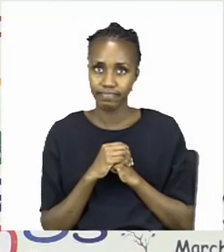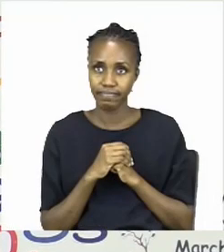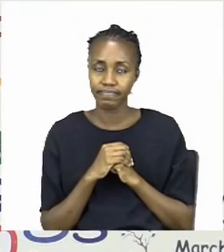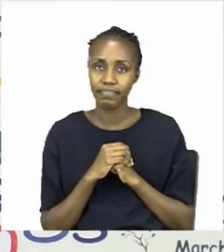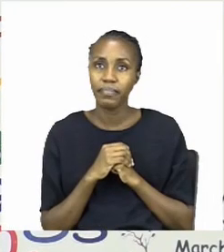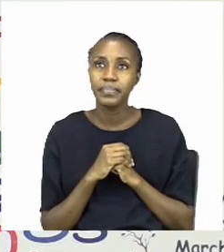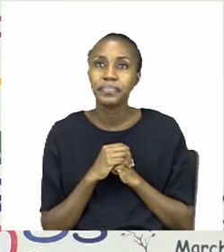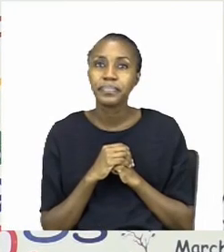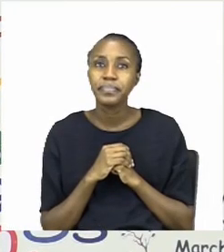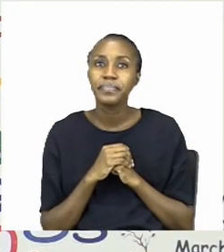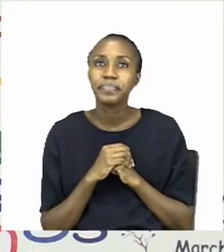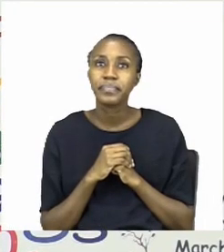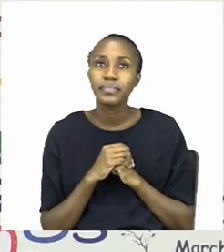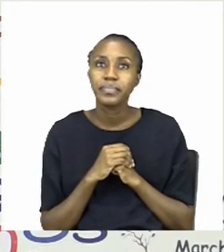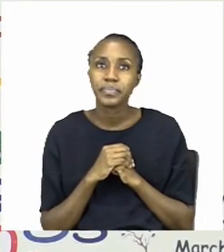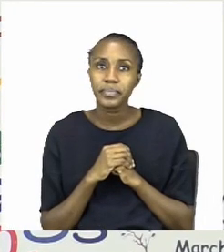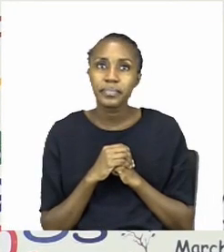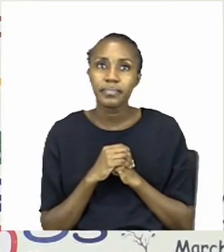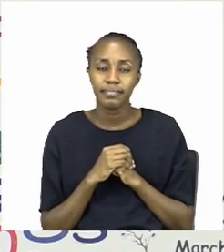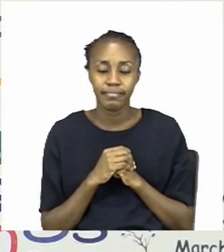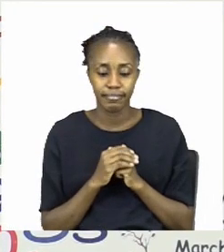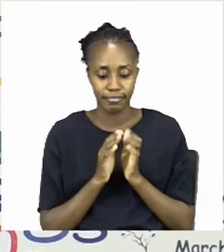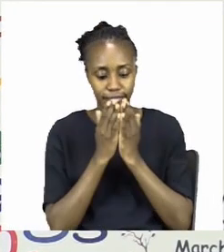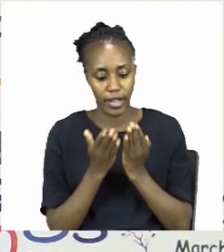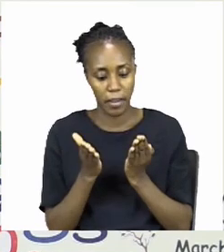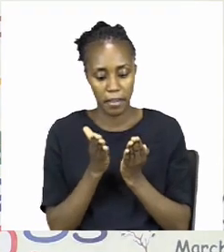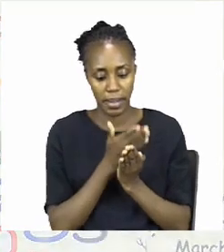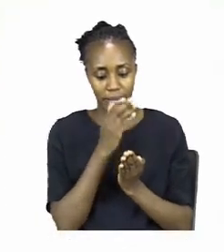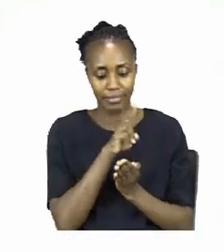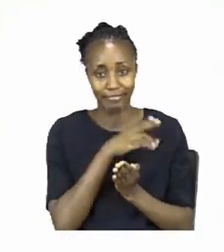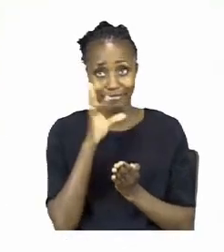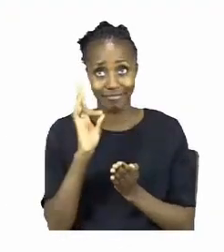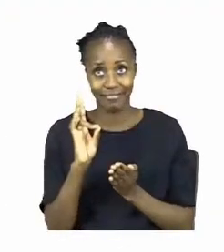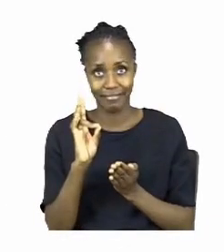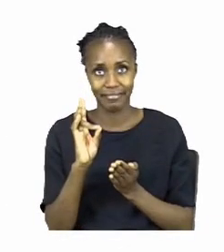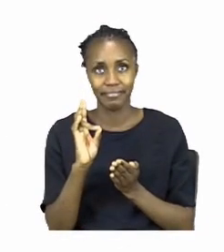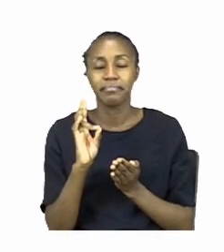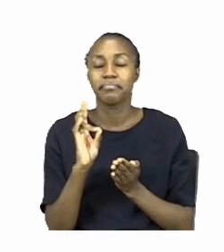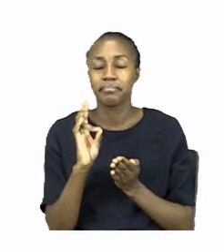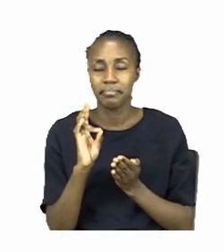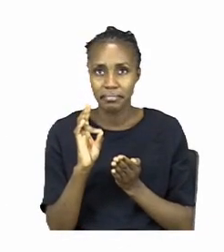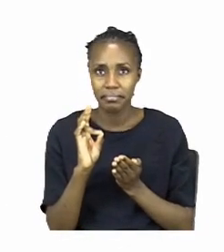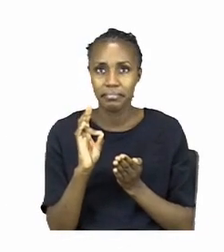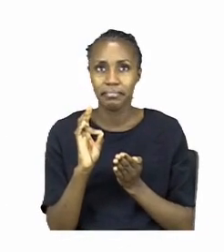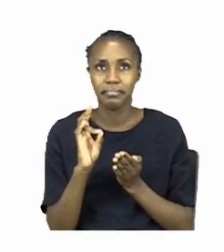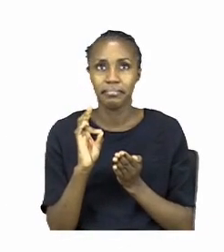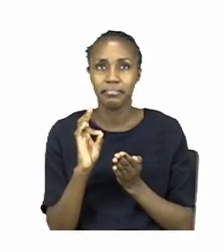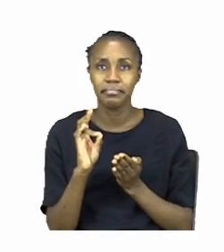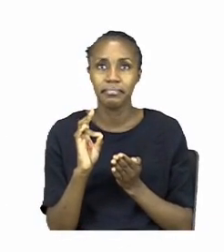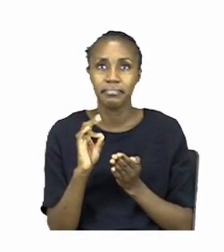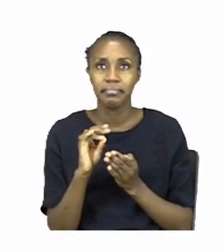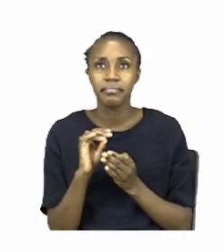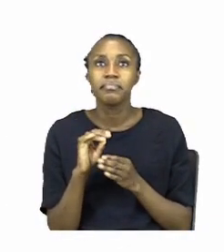Let's start this part of our lesson on page 27. Now here on page 27, we are